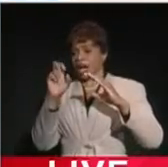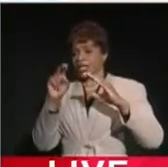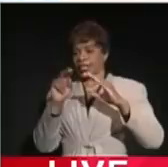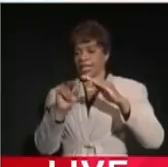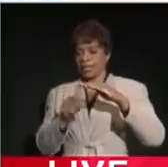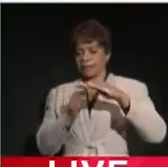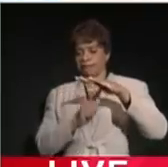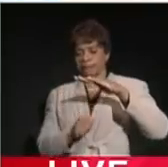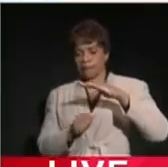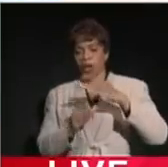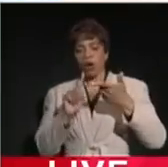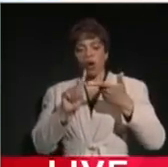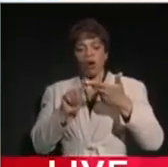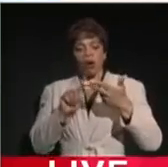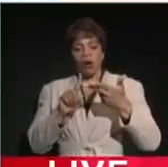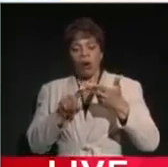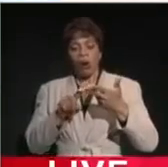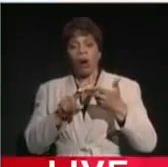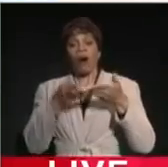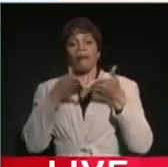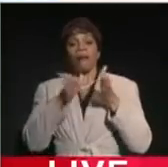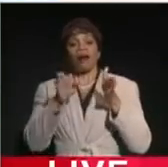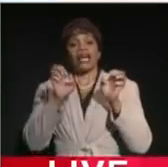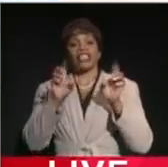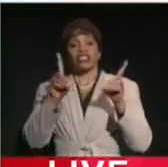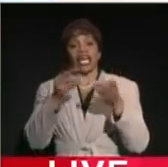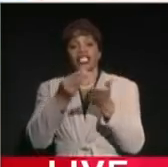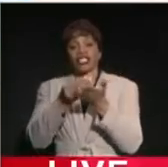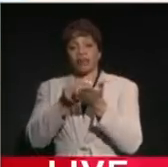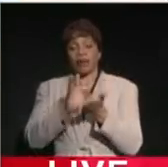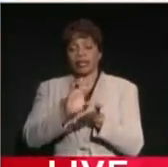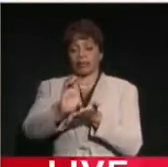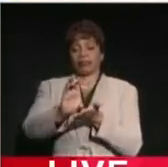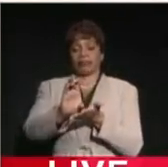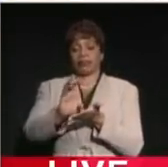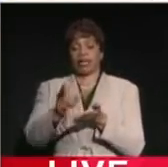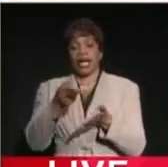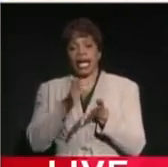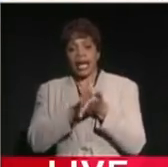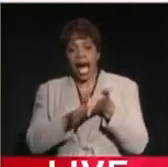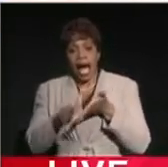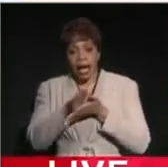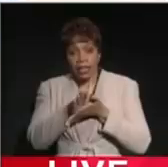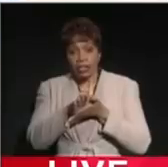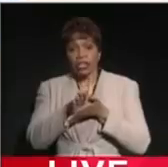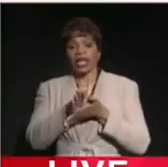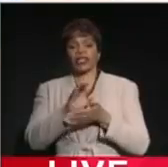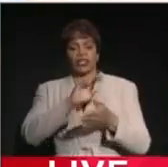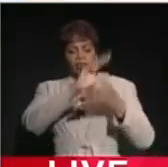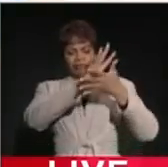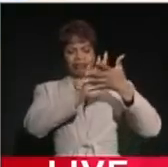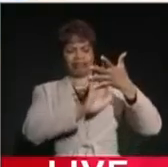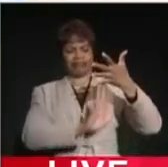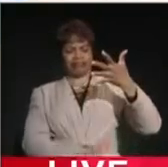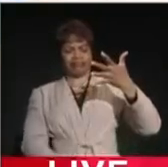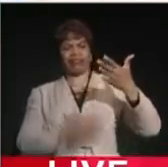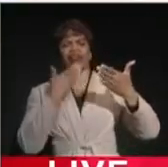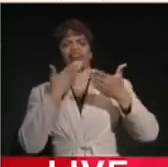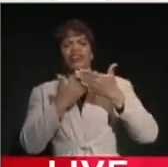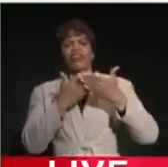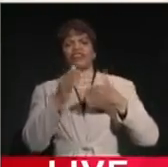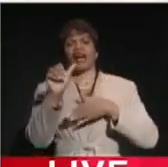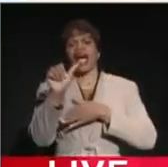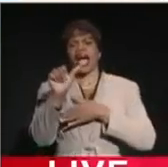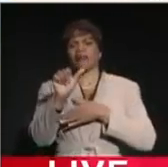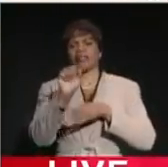public education. We're going to put money back into higher education. All of those things will be good for Amazon and their employees, but the more important news